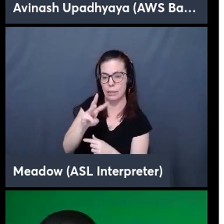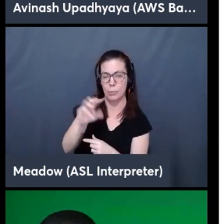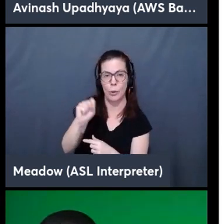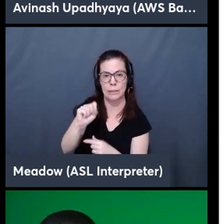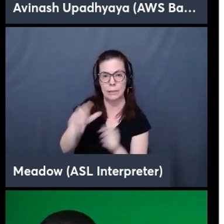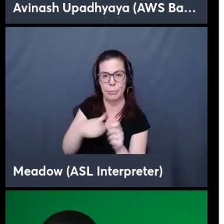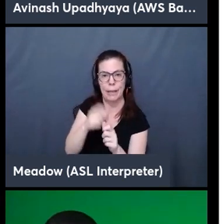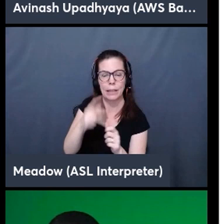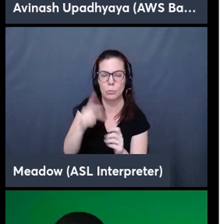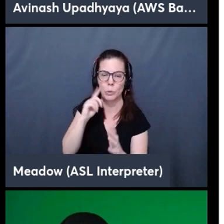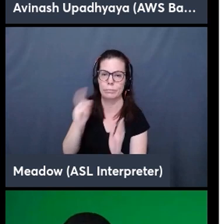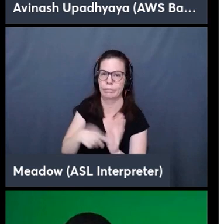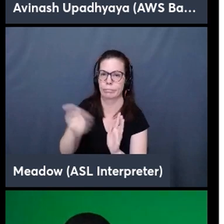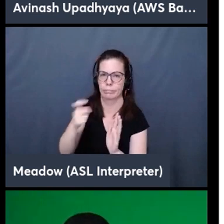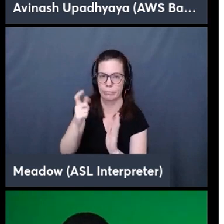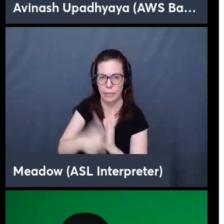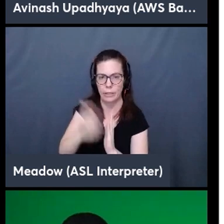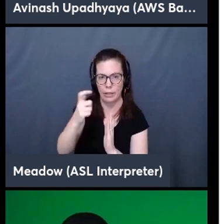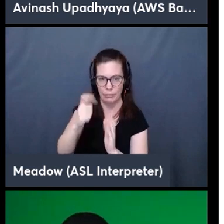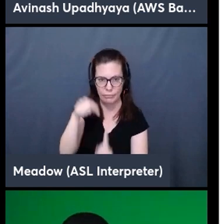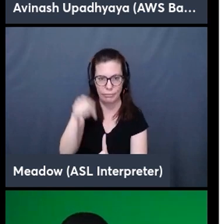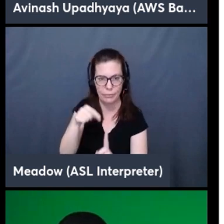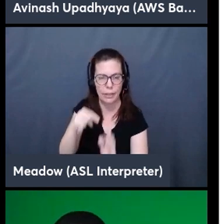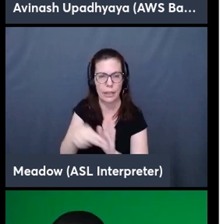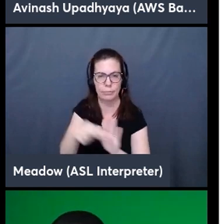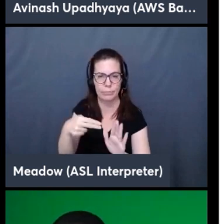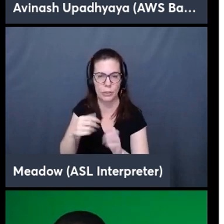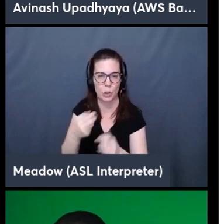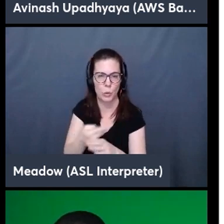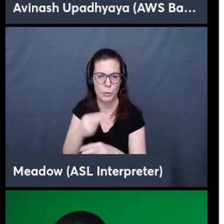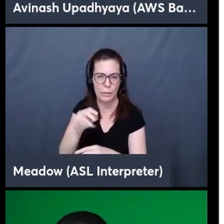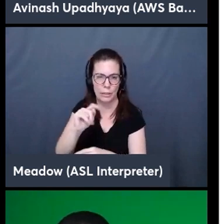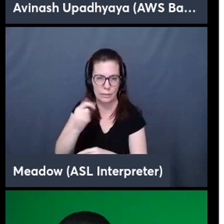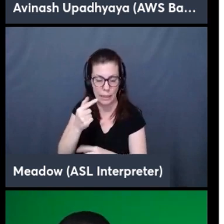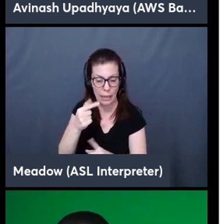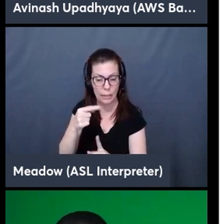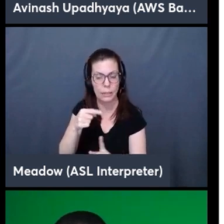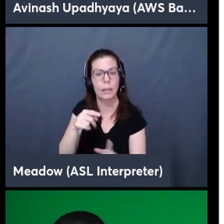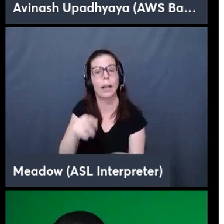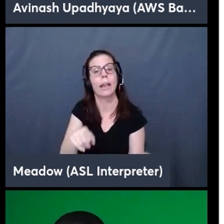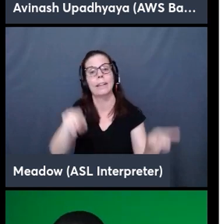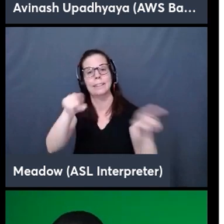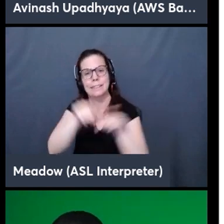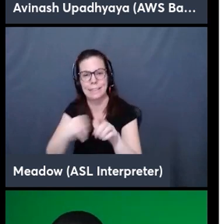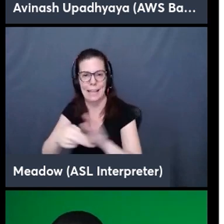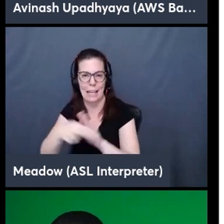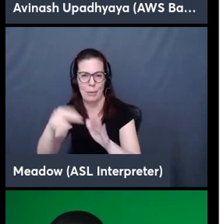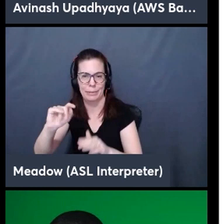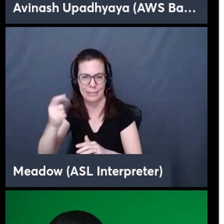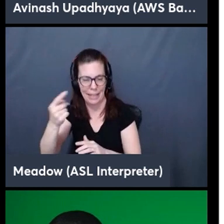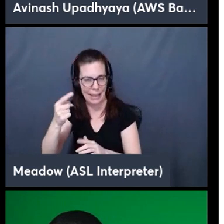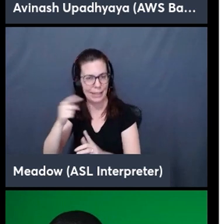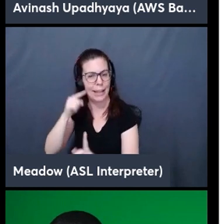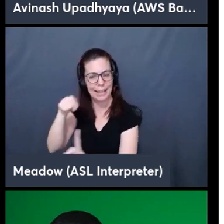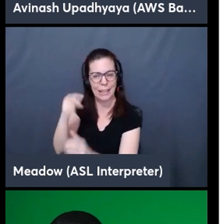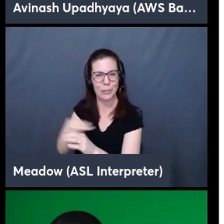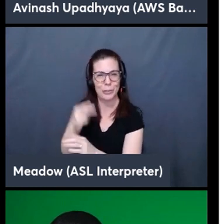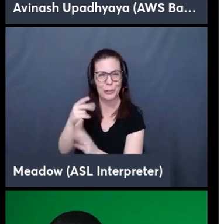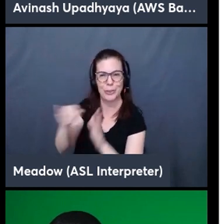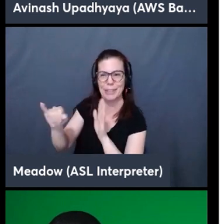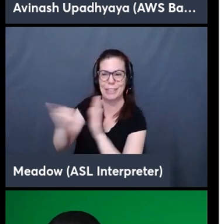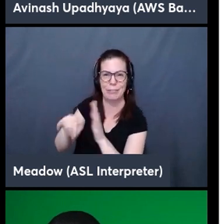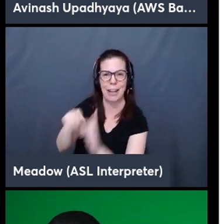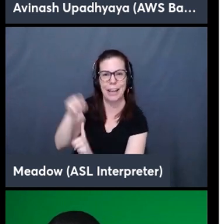the S3 buckets using those tags. And I can use the same tags to identify other AWS resources also, like